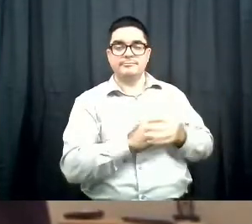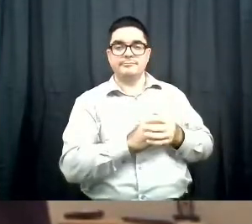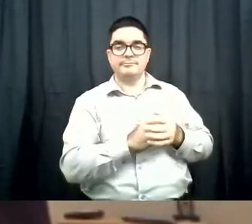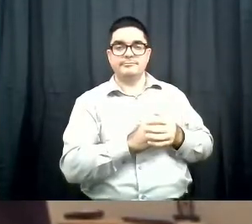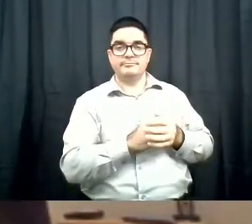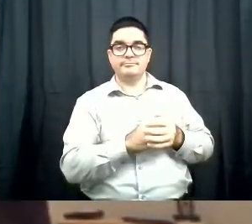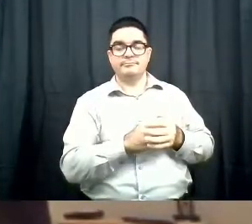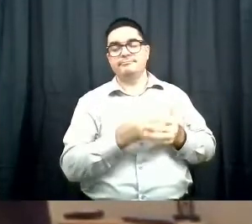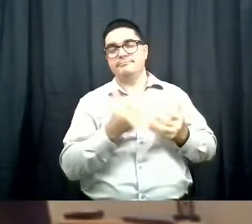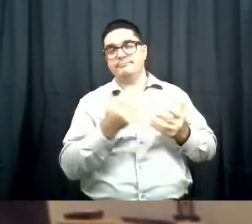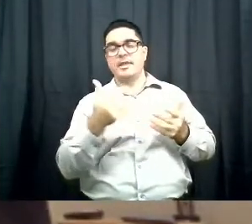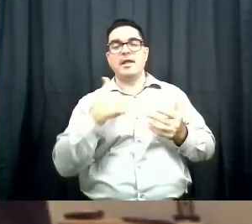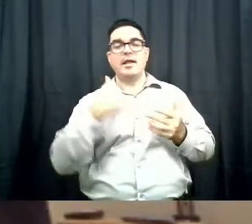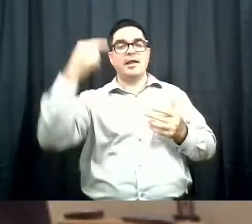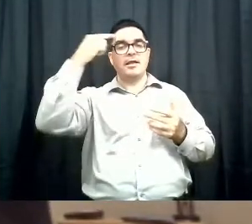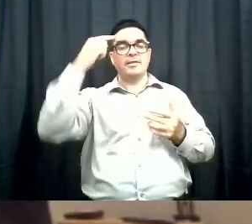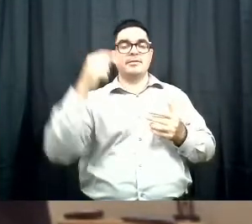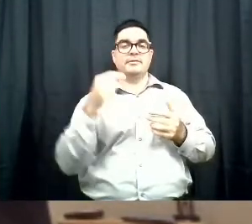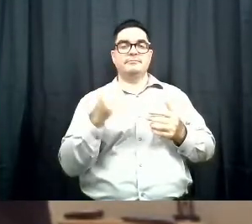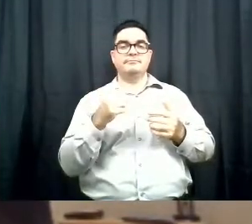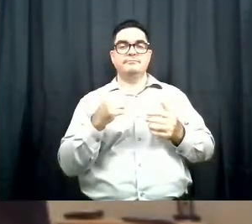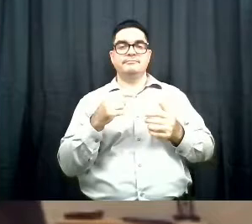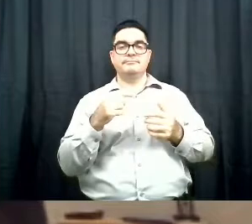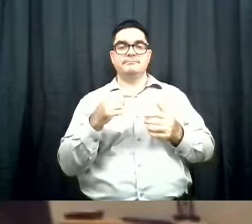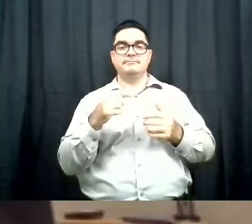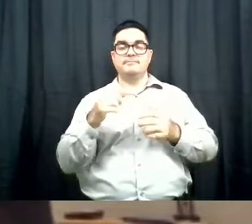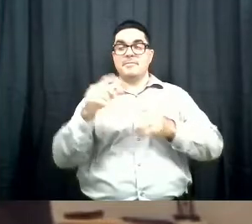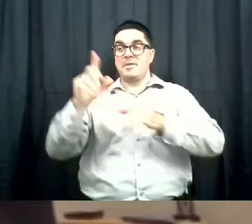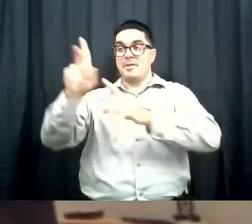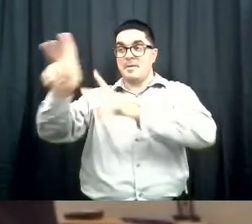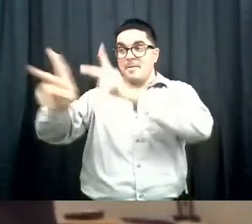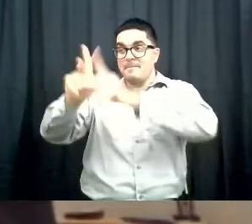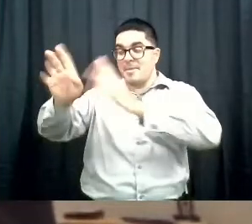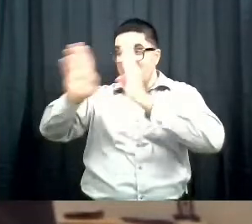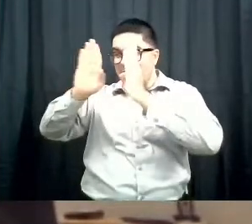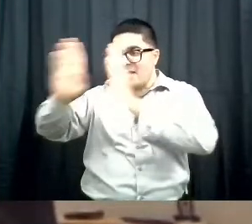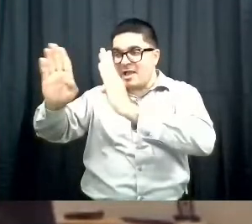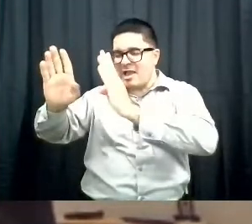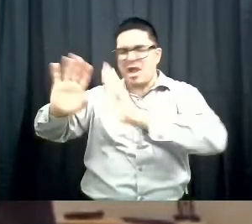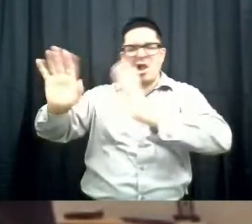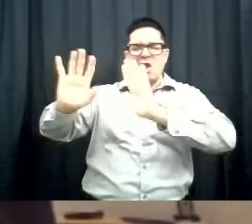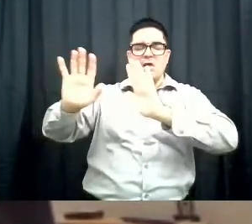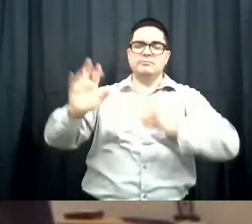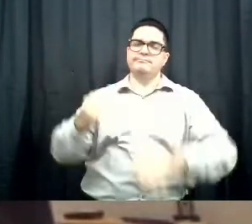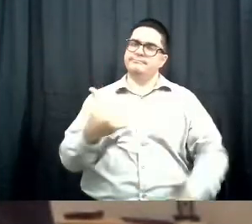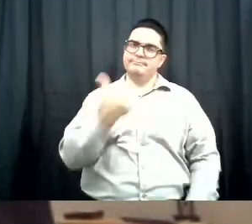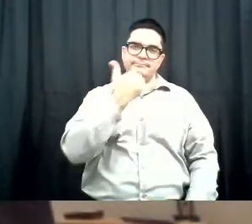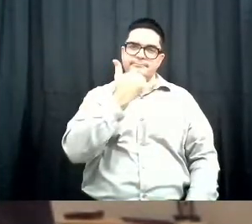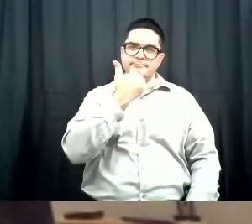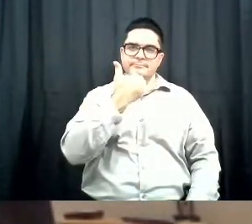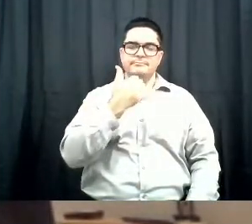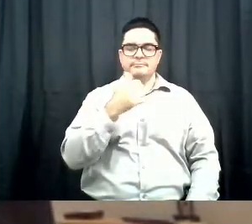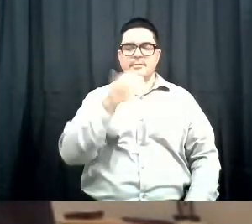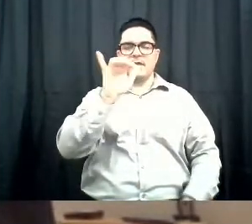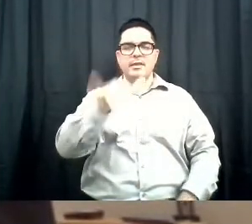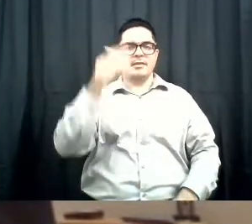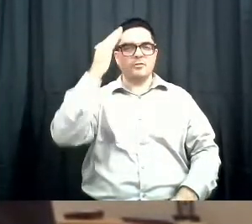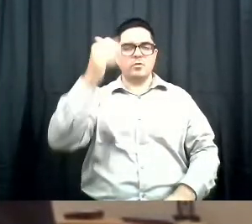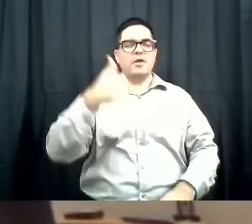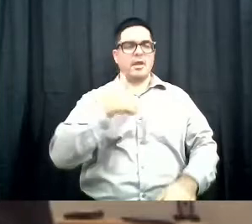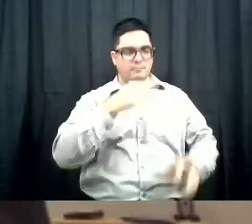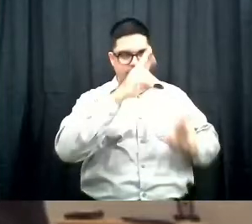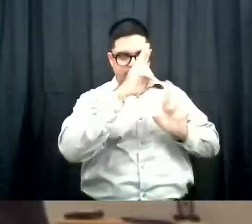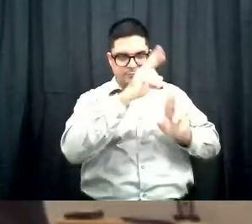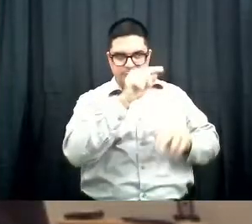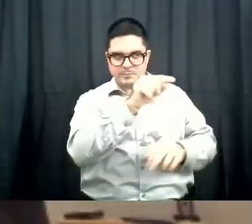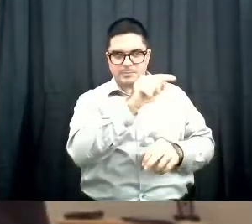mistake not to be focused on the people that you're focused on. And that's why I have so much respect for you. I believe that the